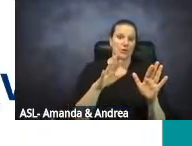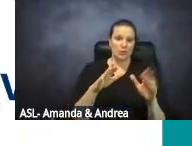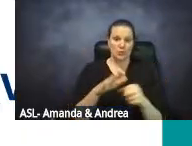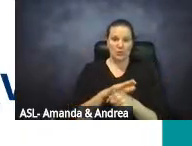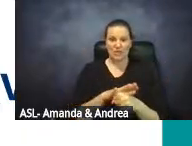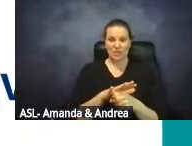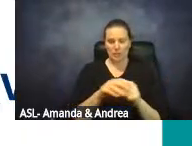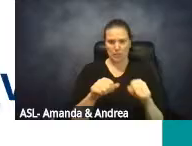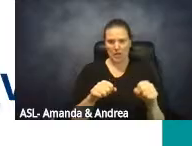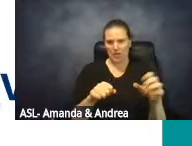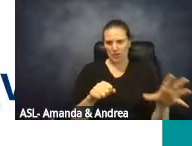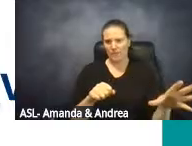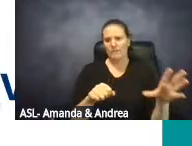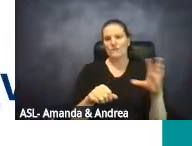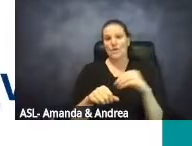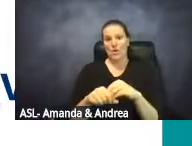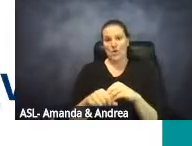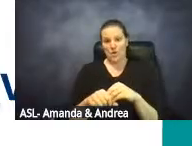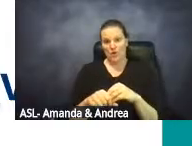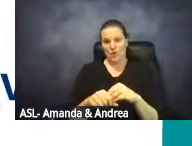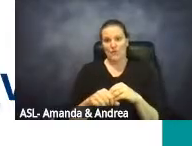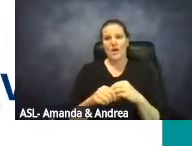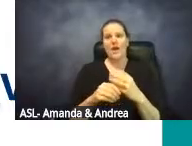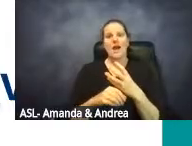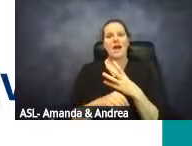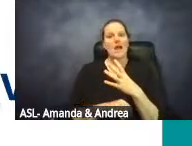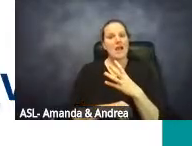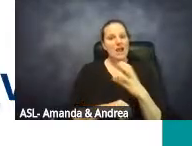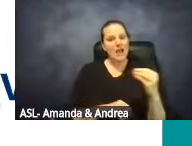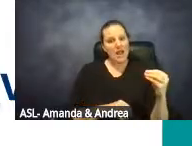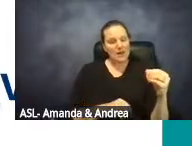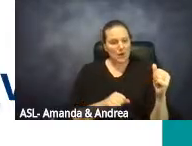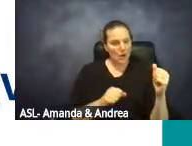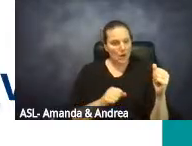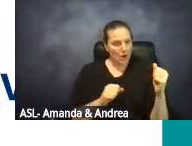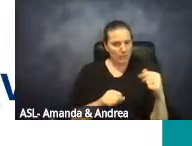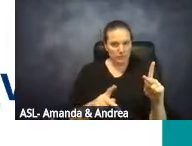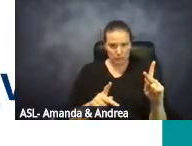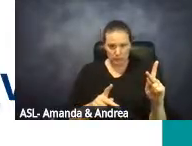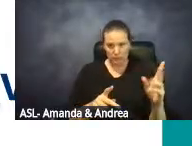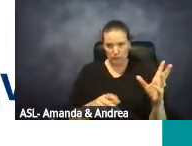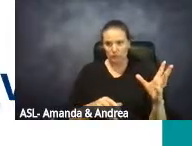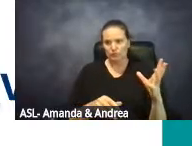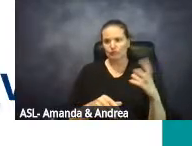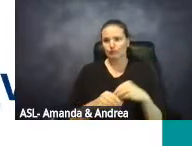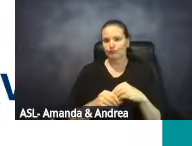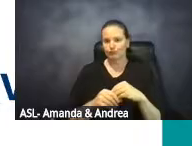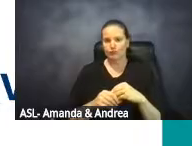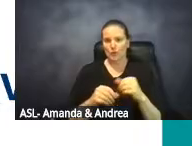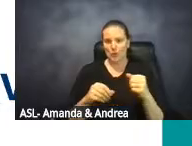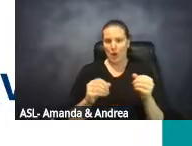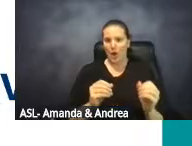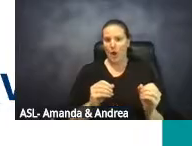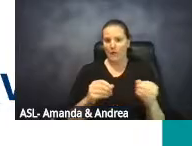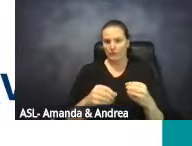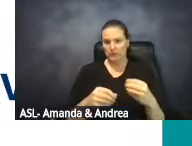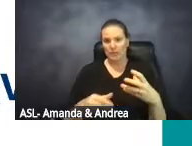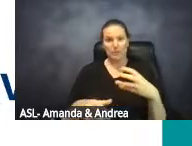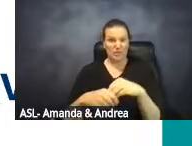to participate and will also have an opportunity to come in to the offices and